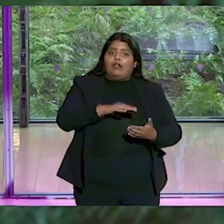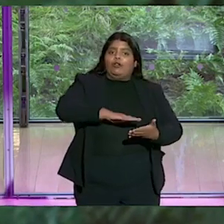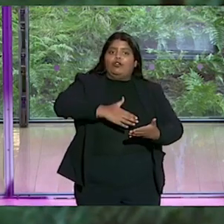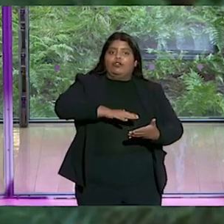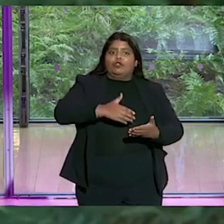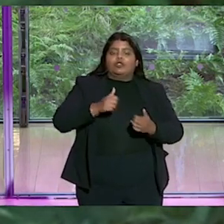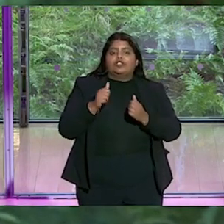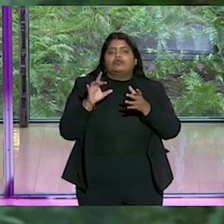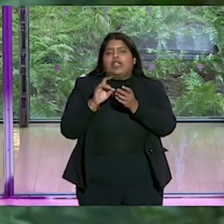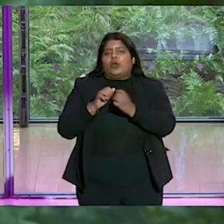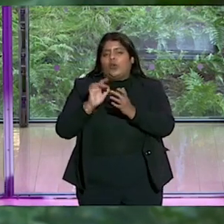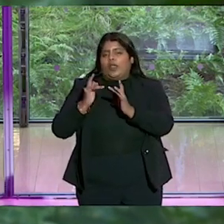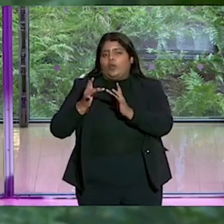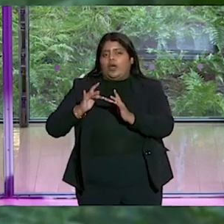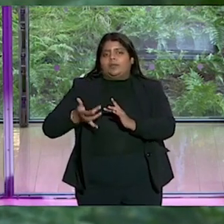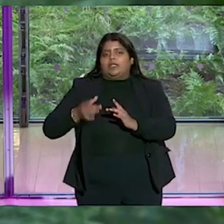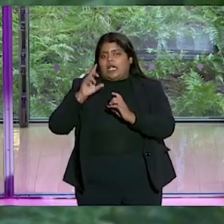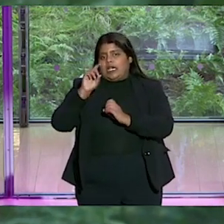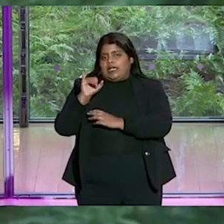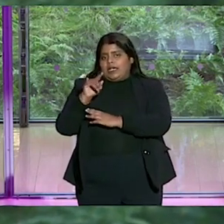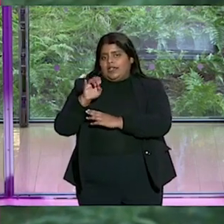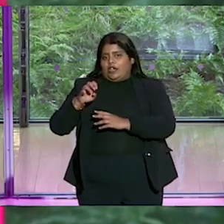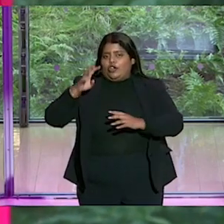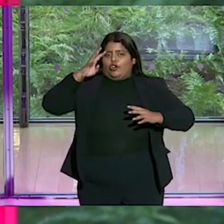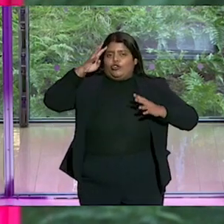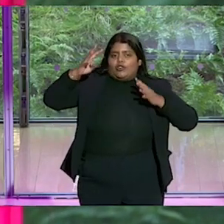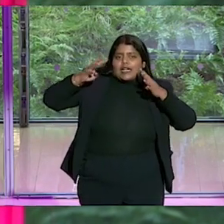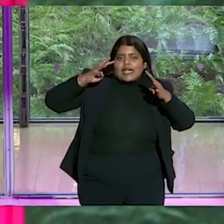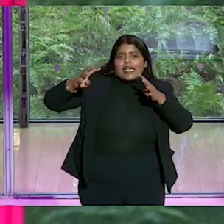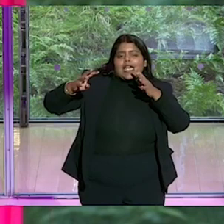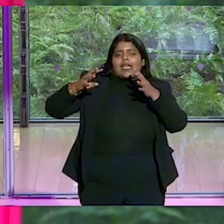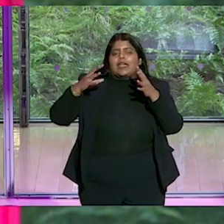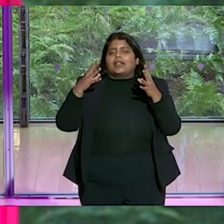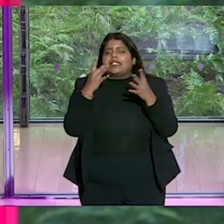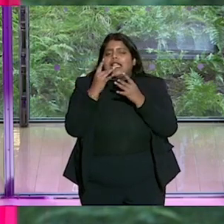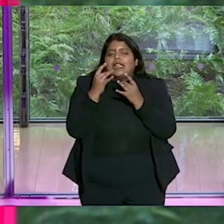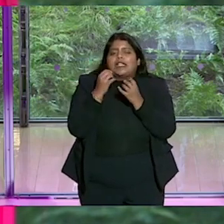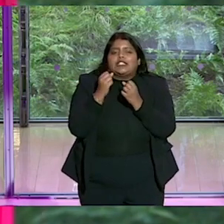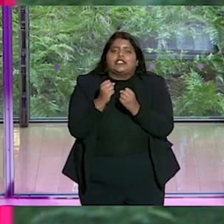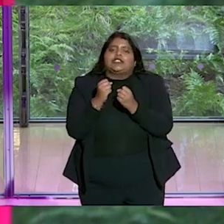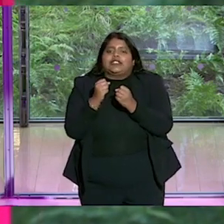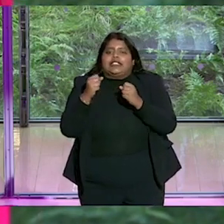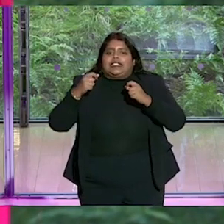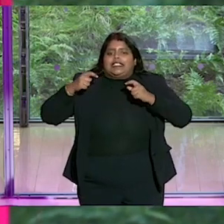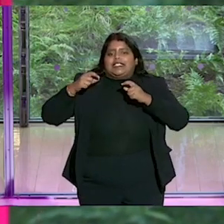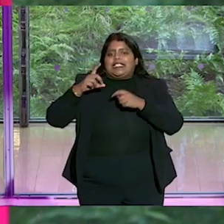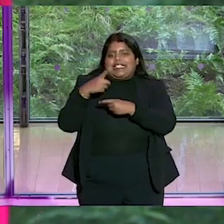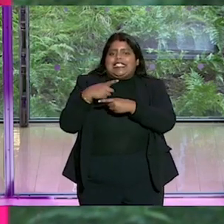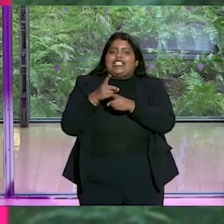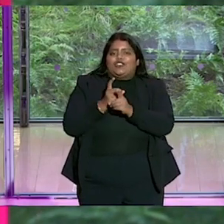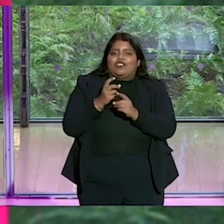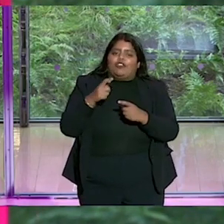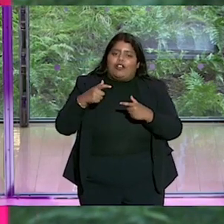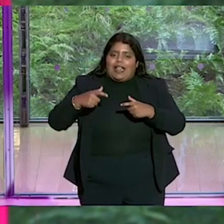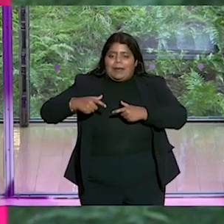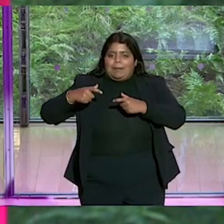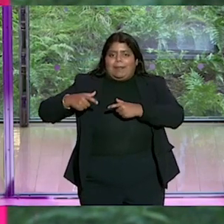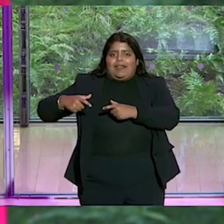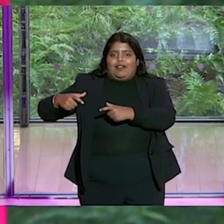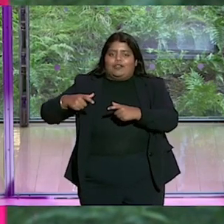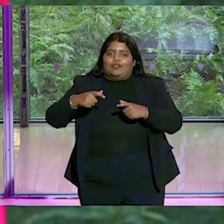data, to create delicious digital meals that sustain our audience and our